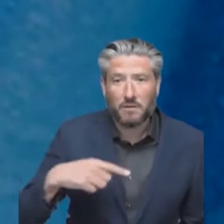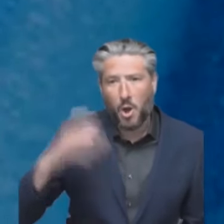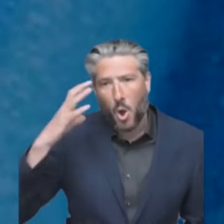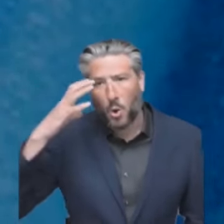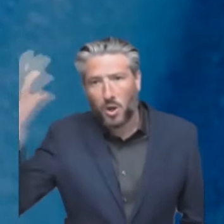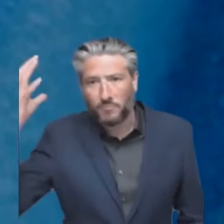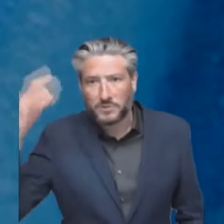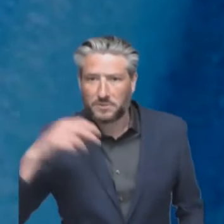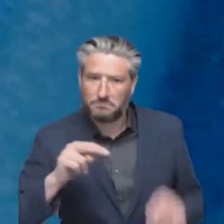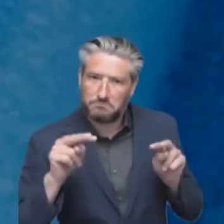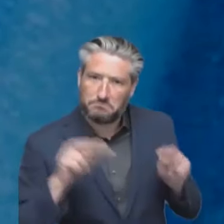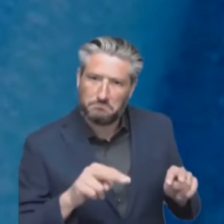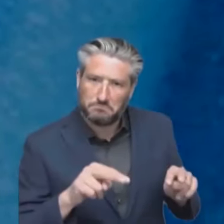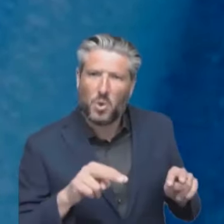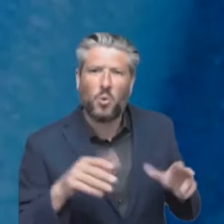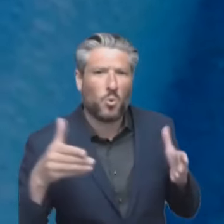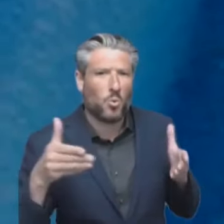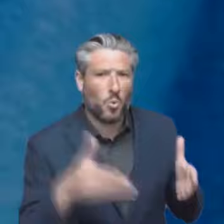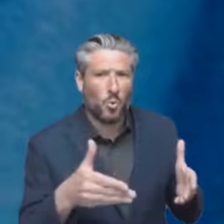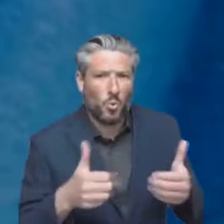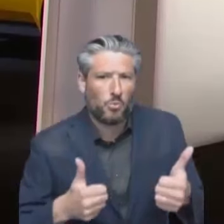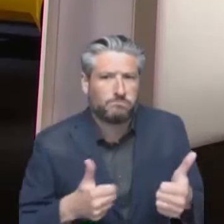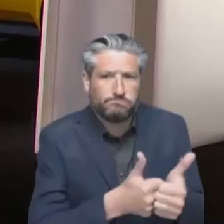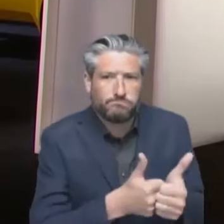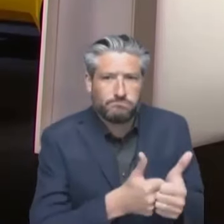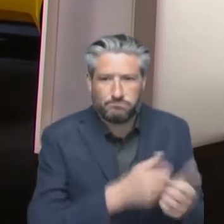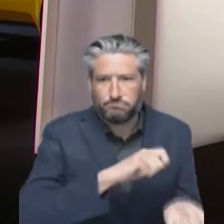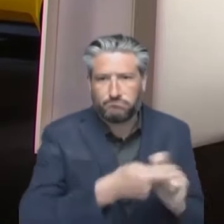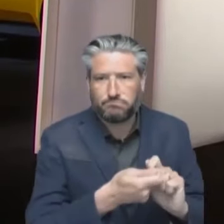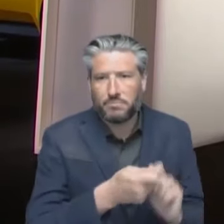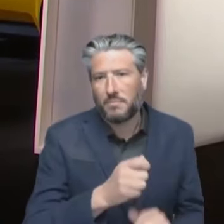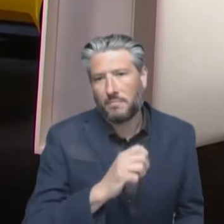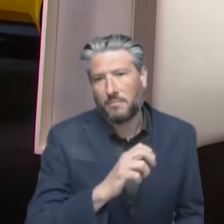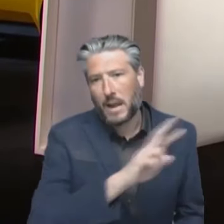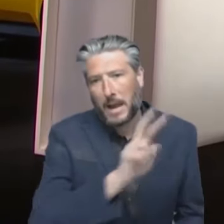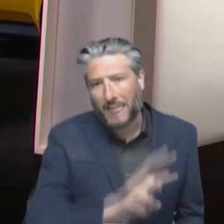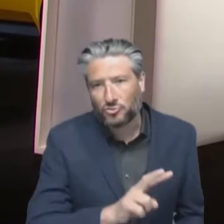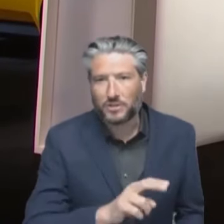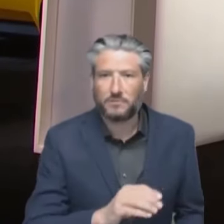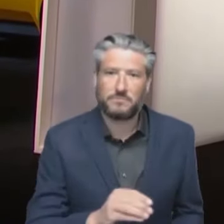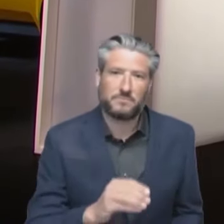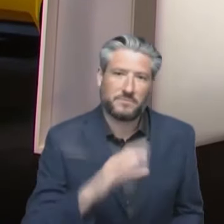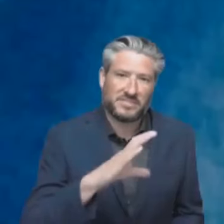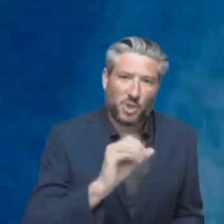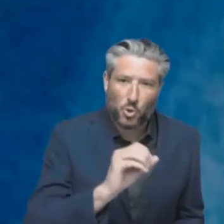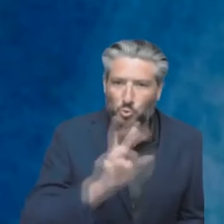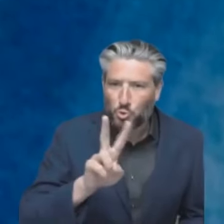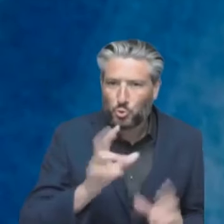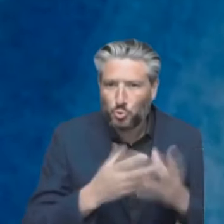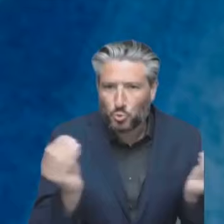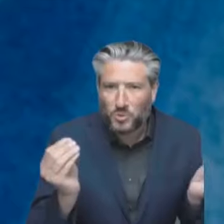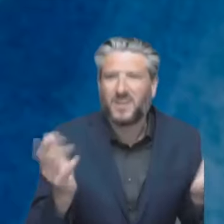sources of energy, and also it's because we in France have electricity that is